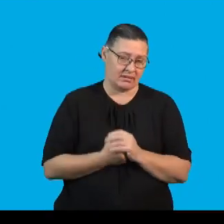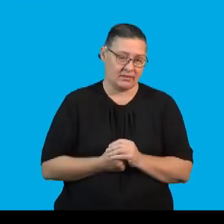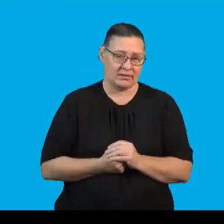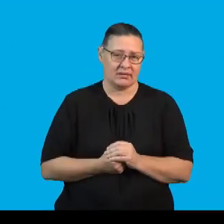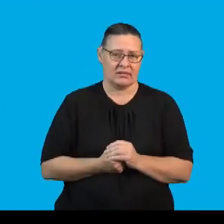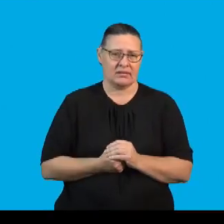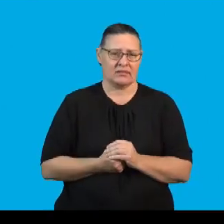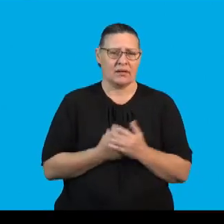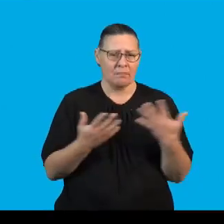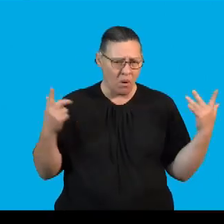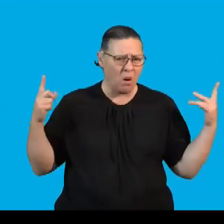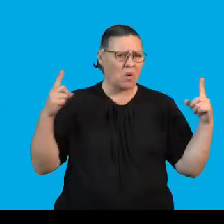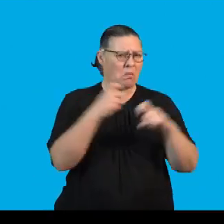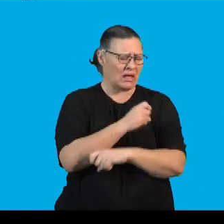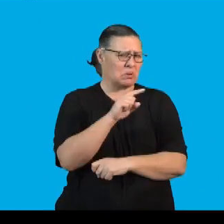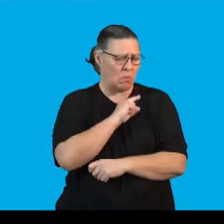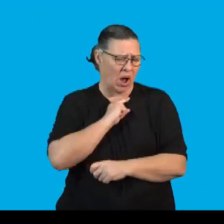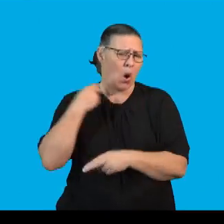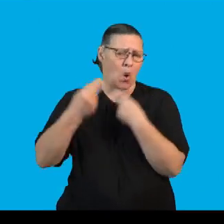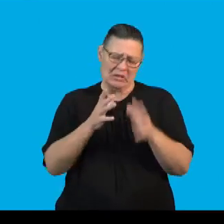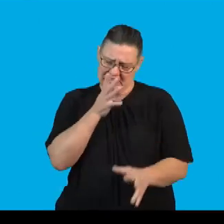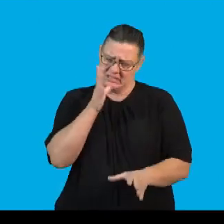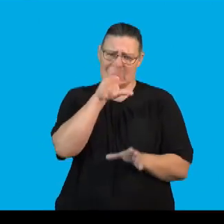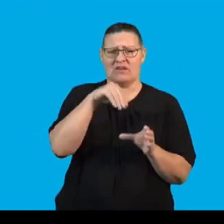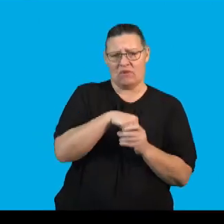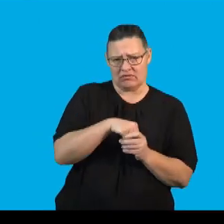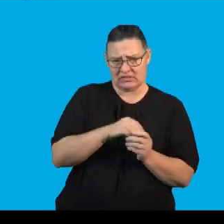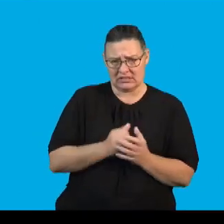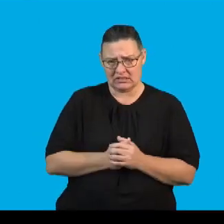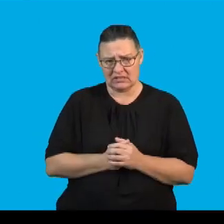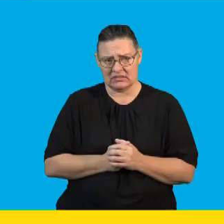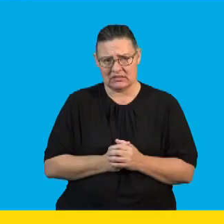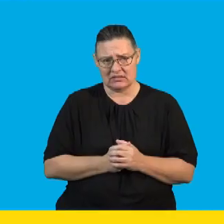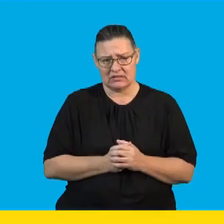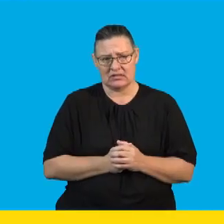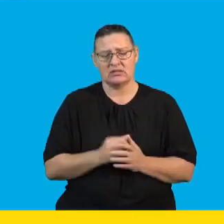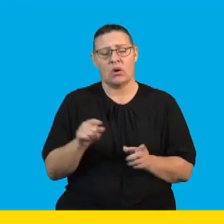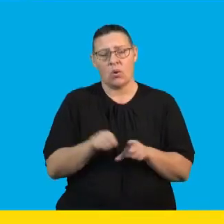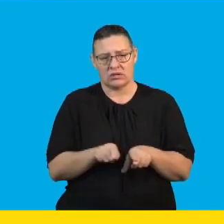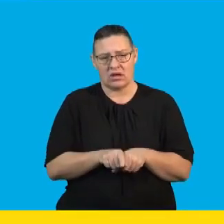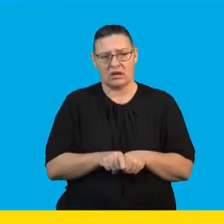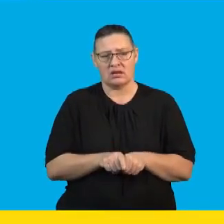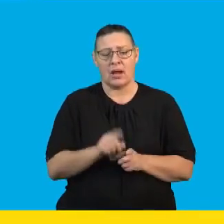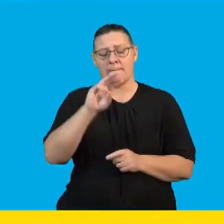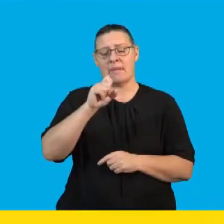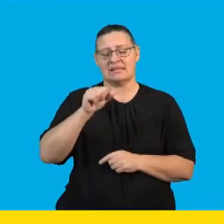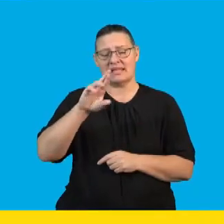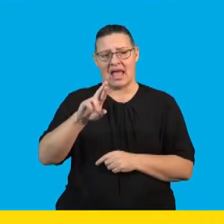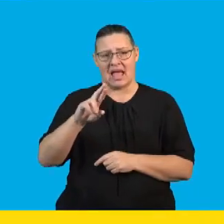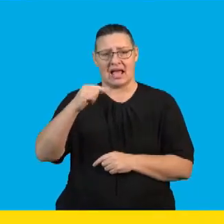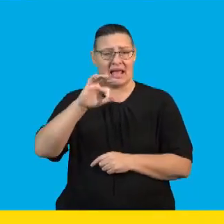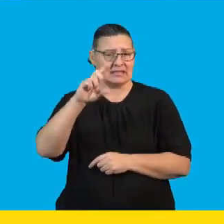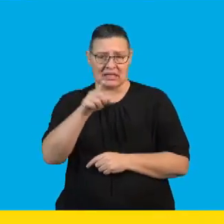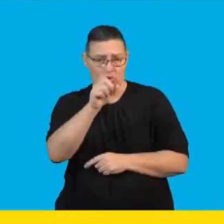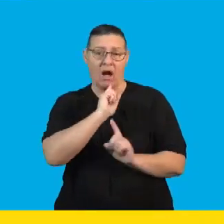cycle. More complex because more hormones are involved. We know pituitary gland is also called master